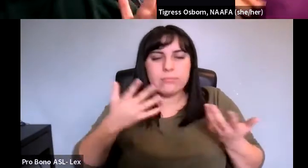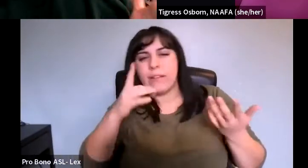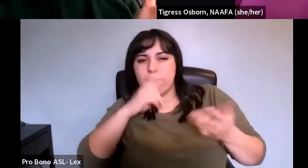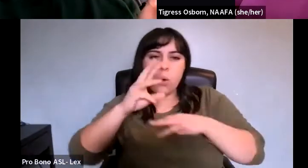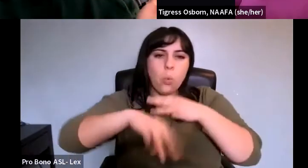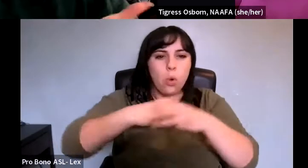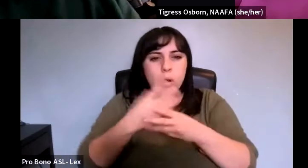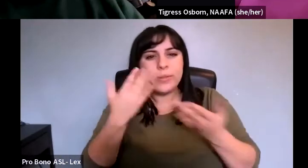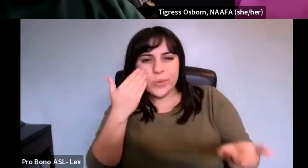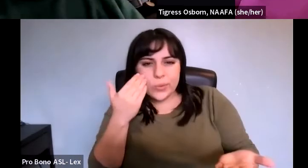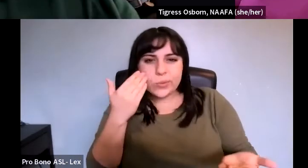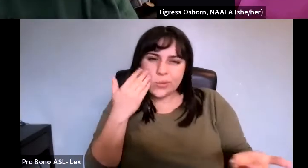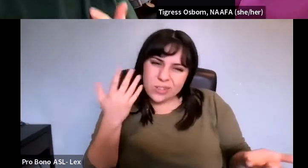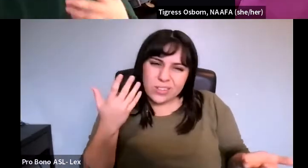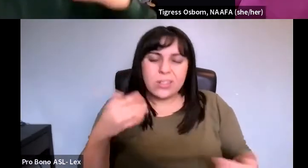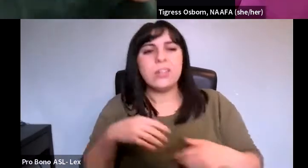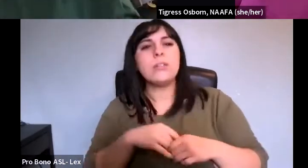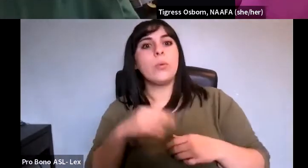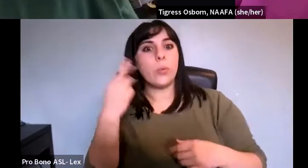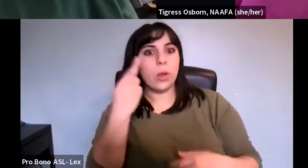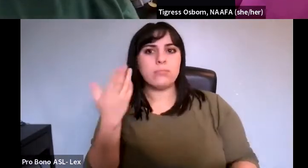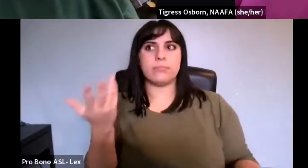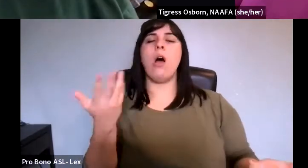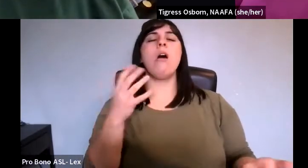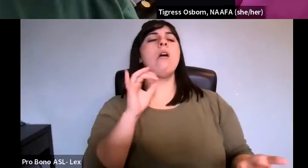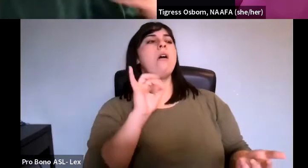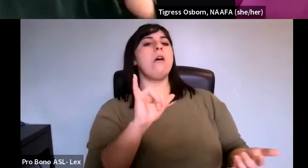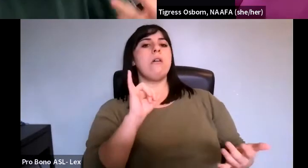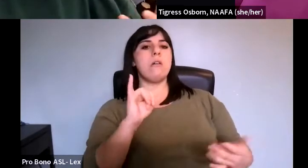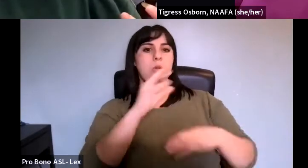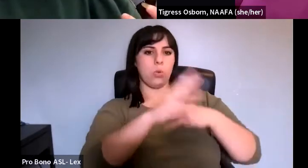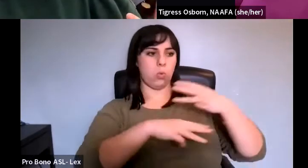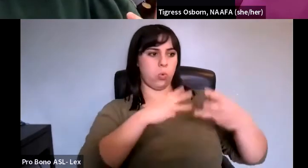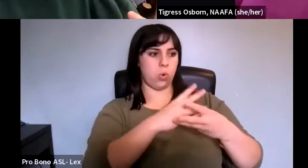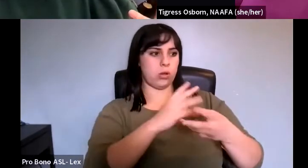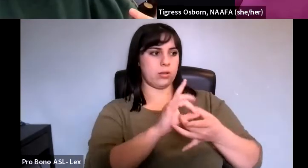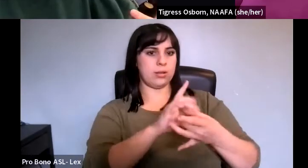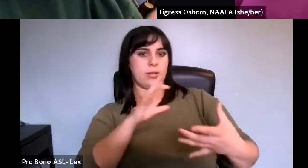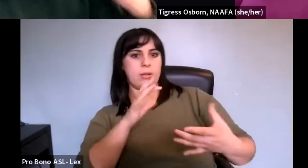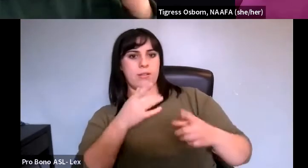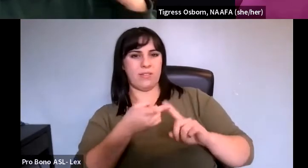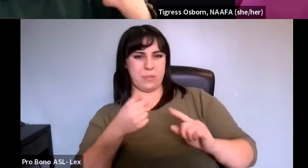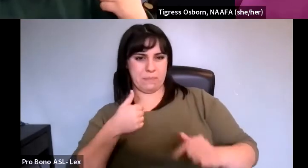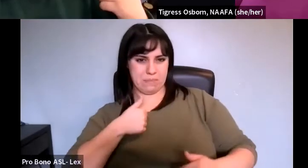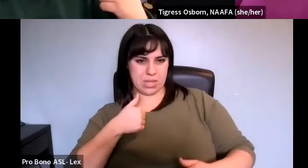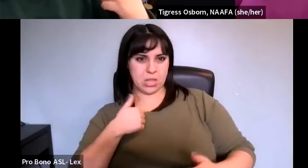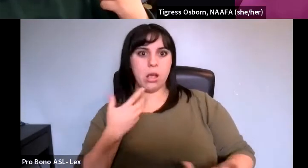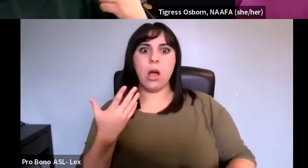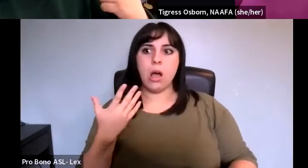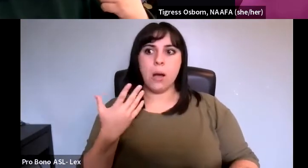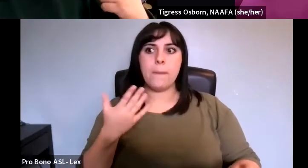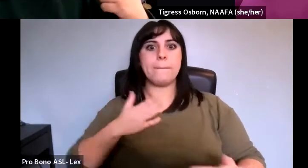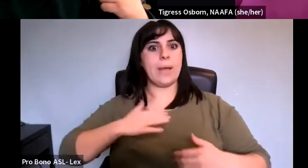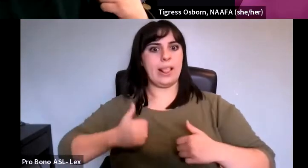suddenly and then he realizes there's a world outside. And that's how it felt like. Also, I've been lied to